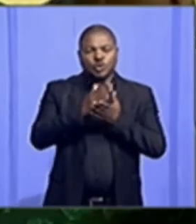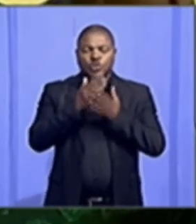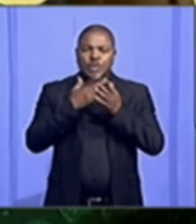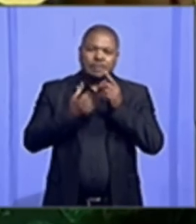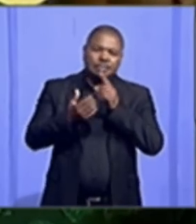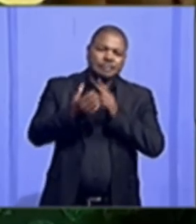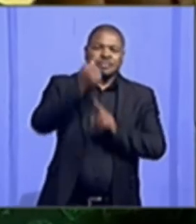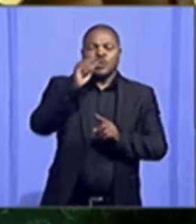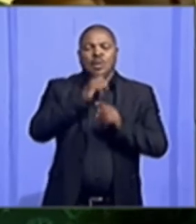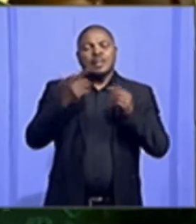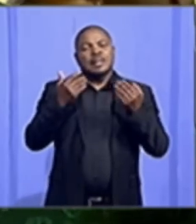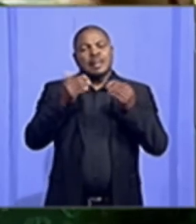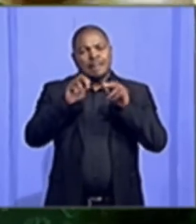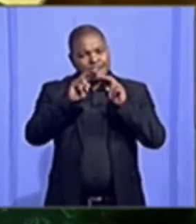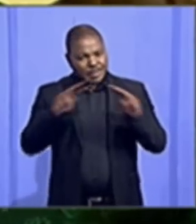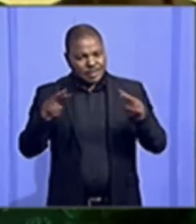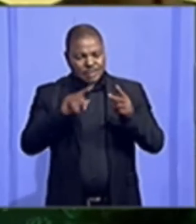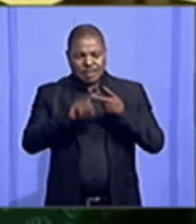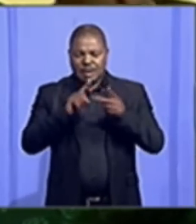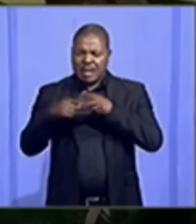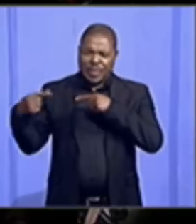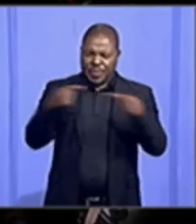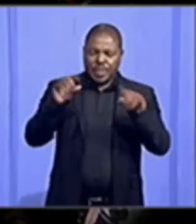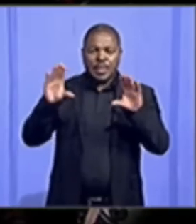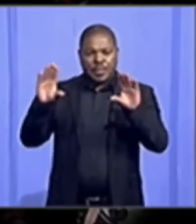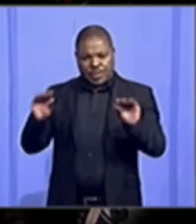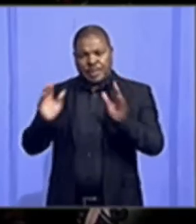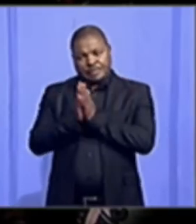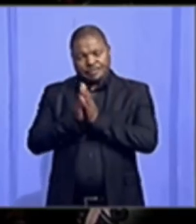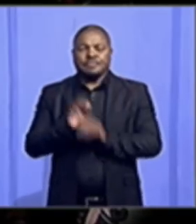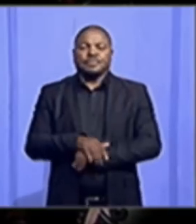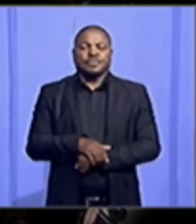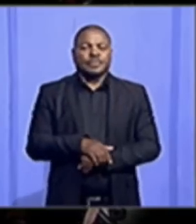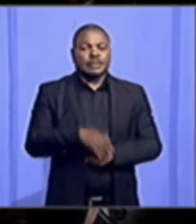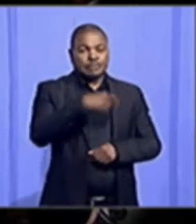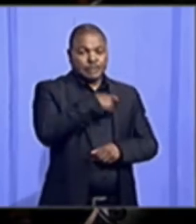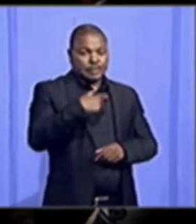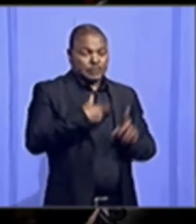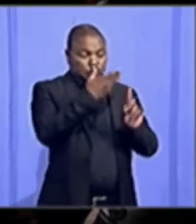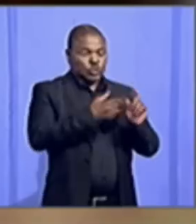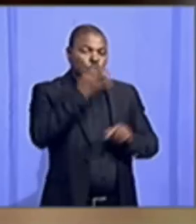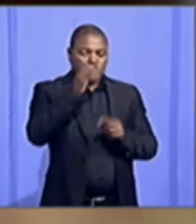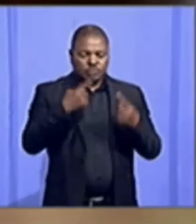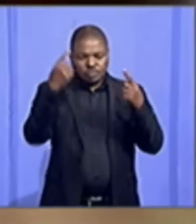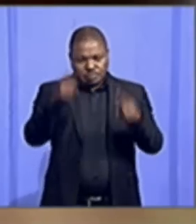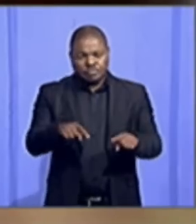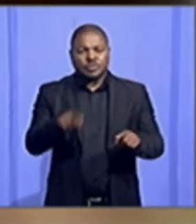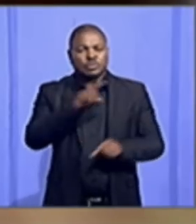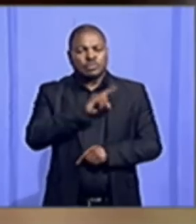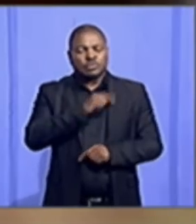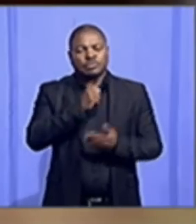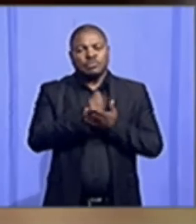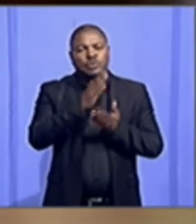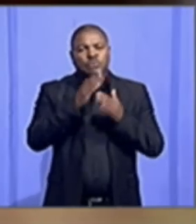also to call for a cessation of hostilities. Mopresidente o re kgato ya ho tla moketjaneng ona ke karolo ya kopano ya ho